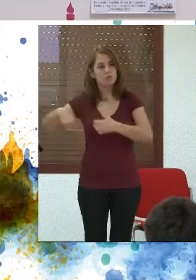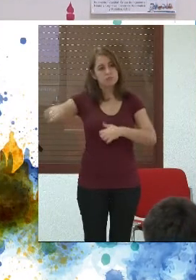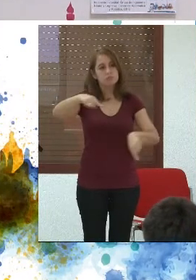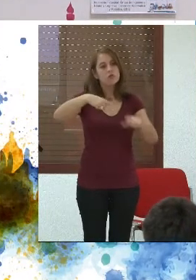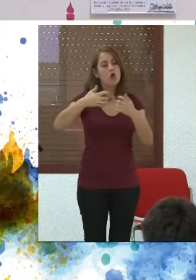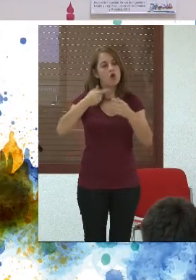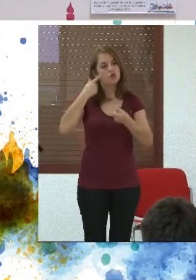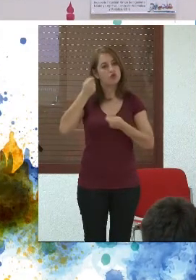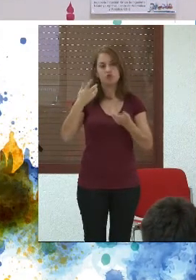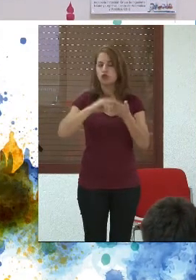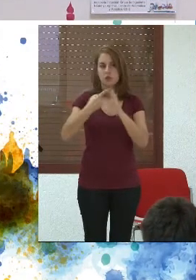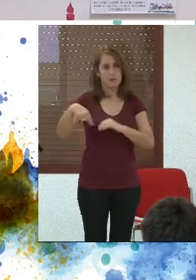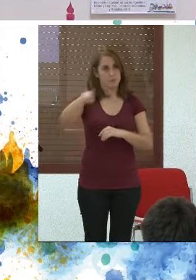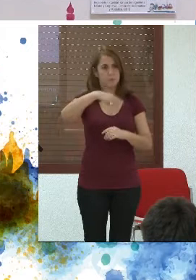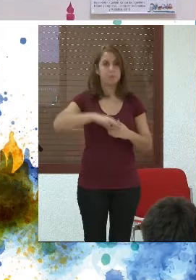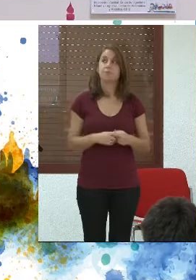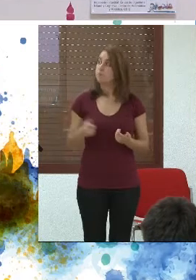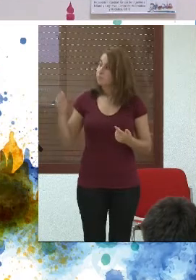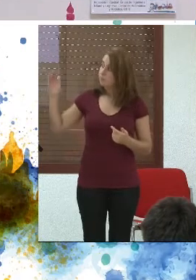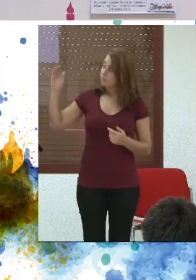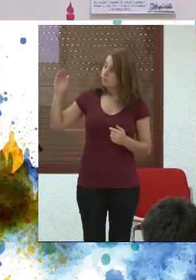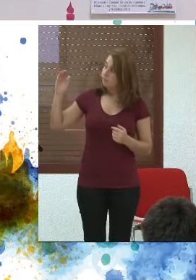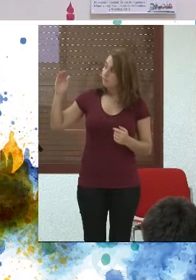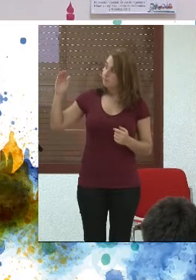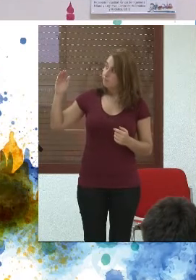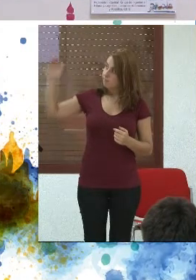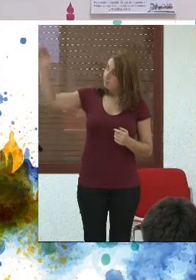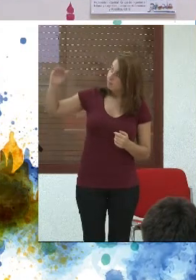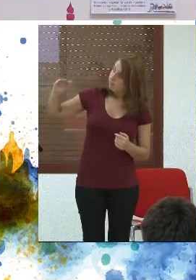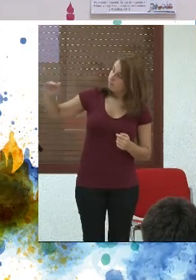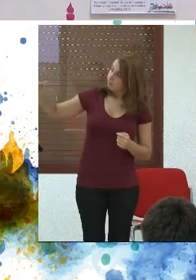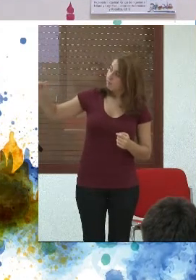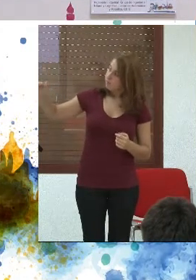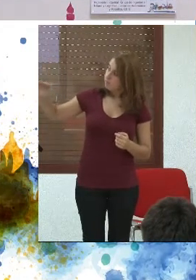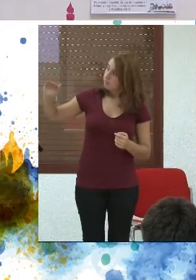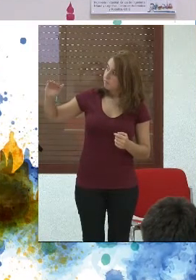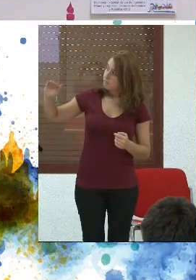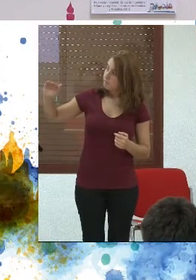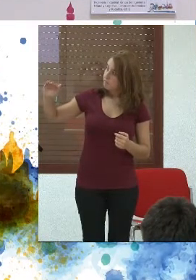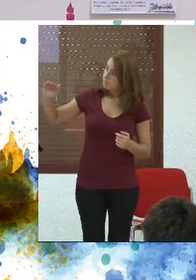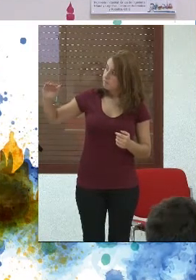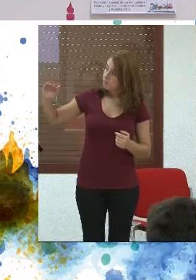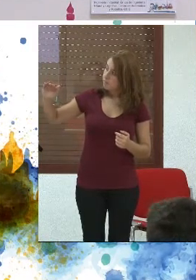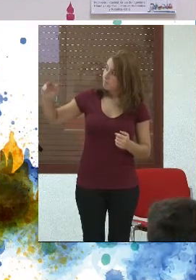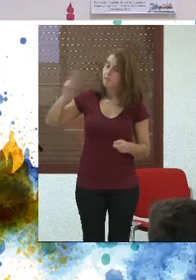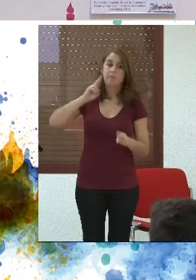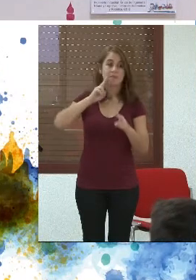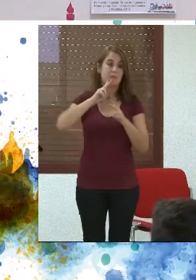and it controls the whole system. On the one hand, on the lower part of the graph, we see that it's connected